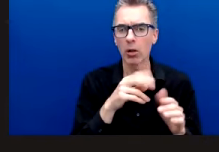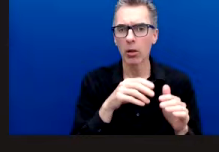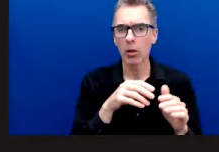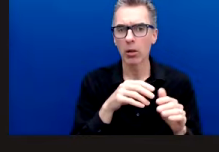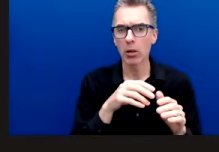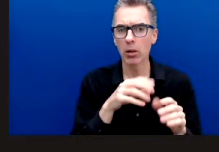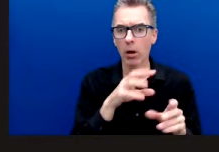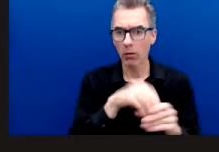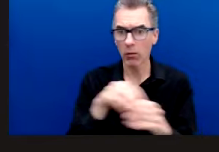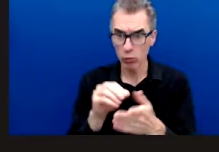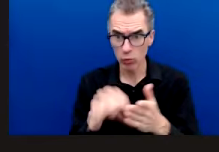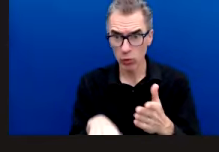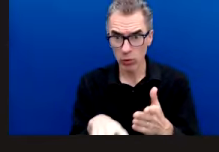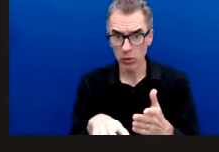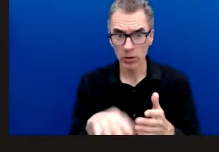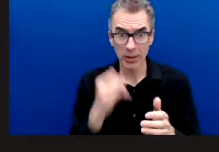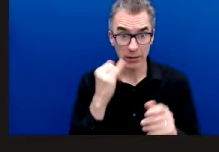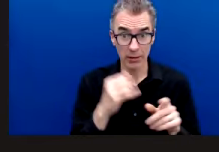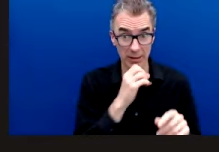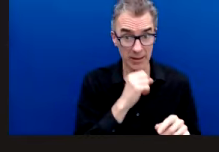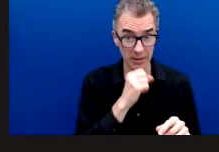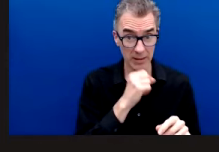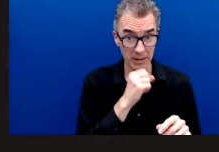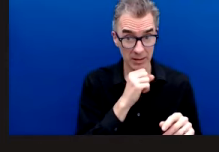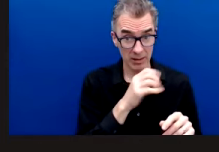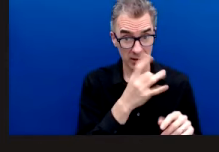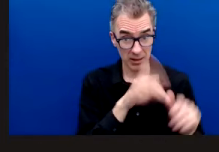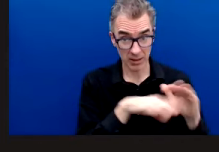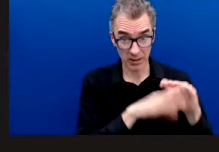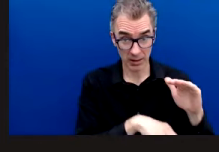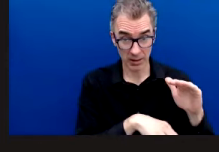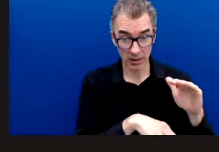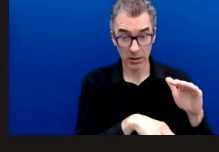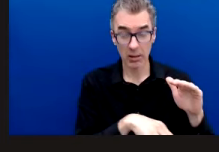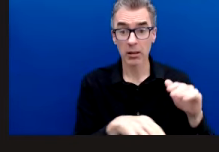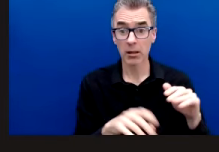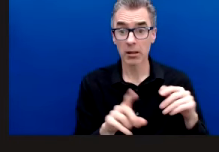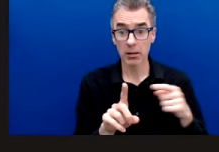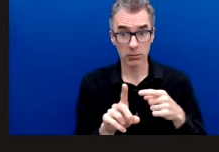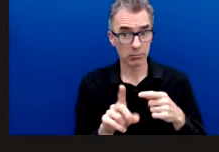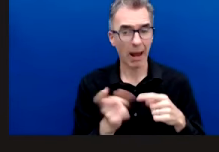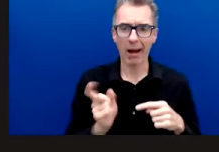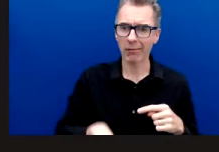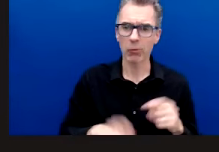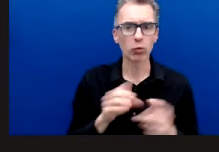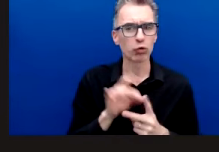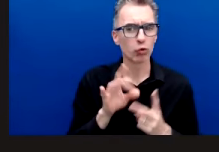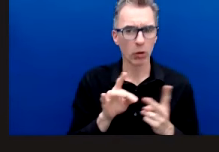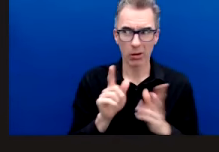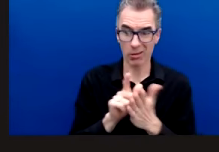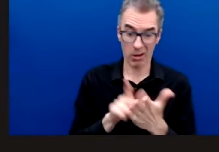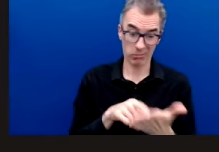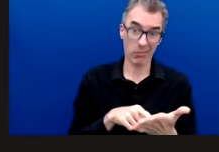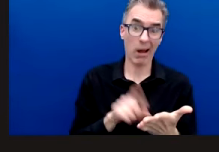the age, and they're a minor, then you're a mandatory reporter. So by law, you have to report